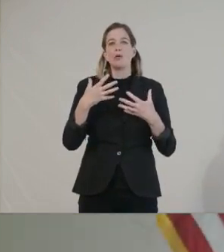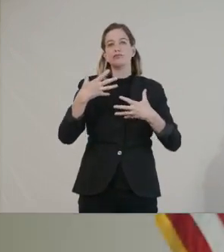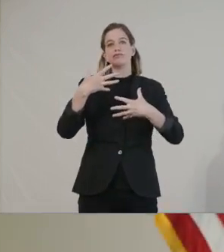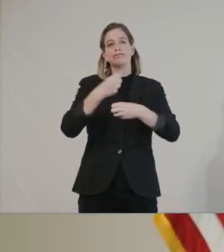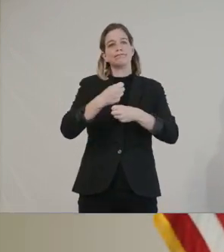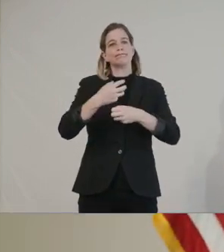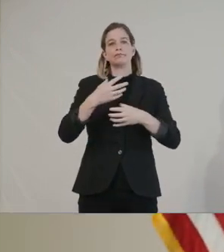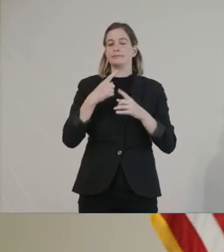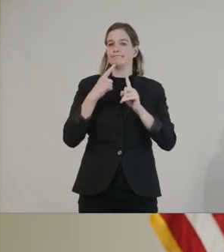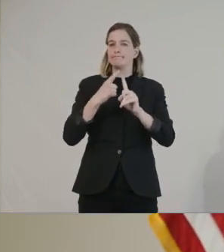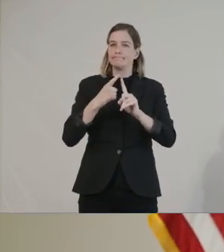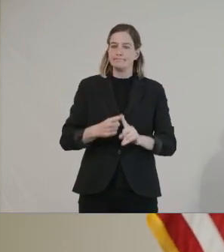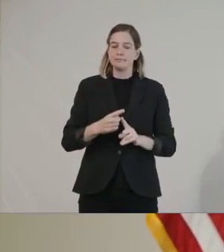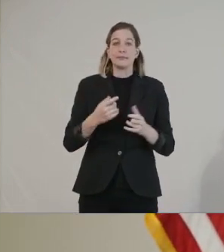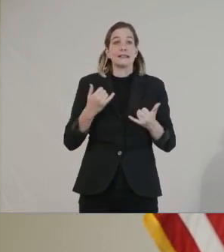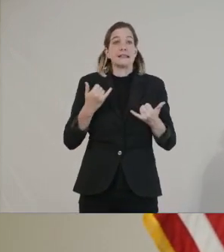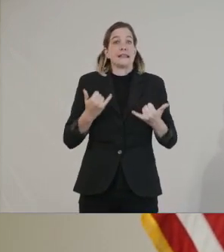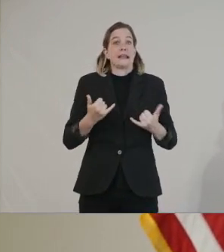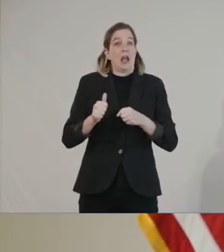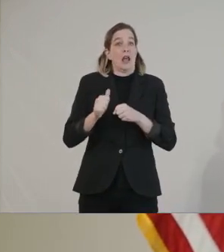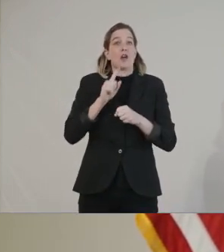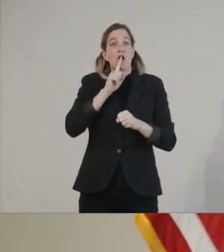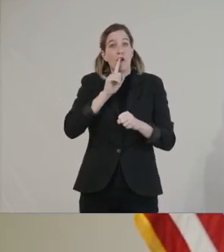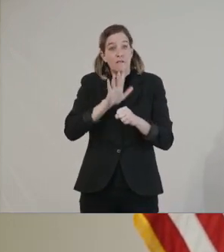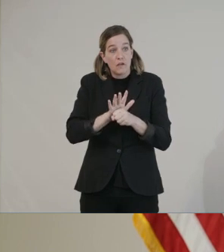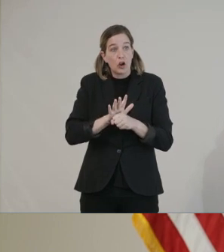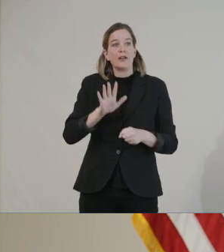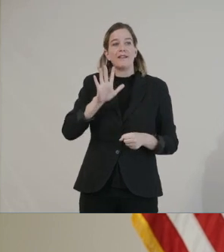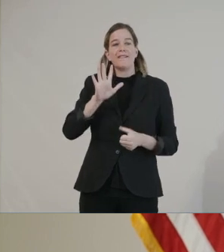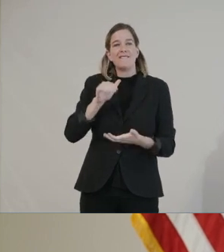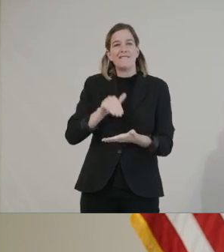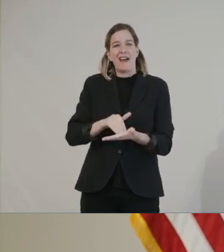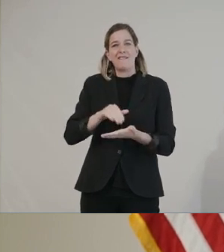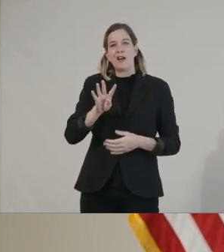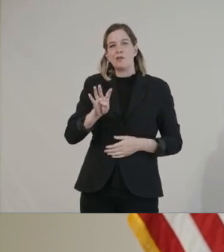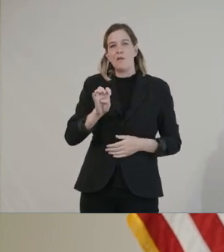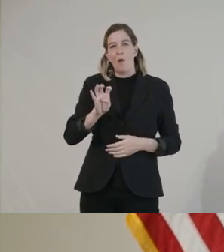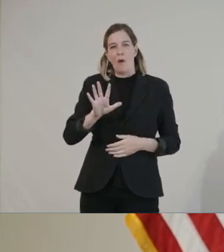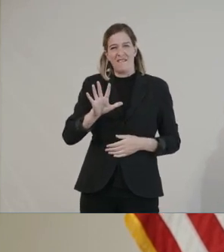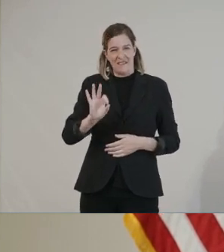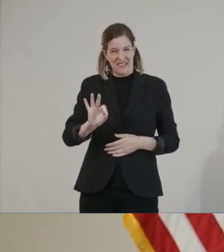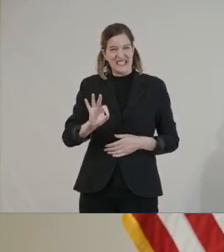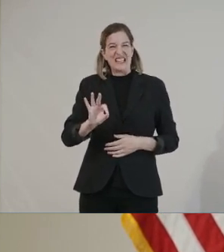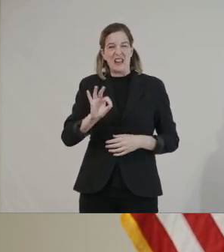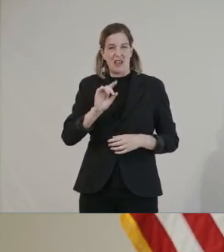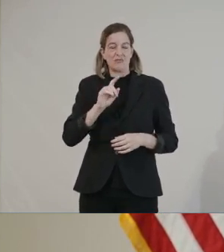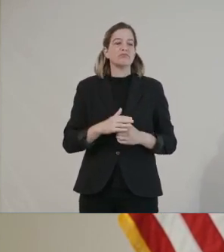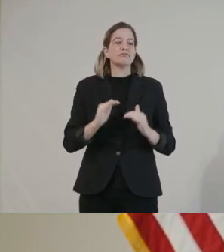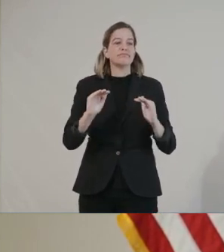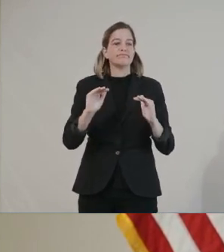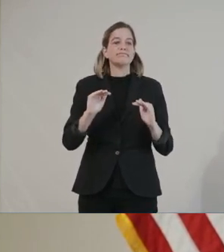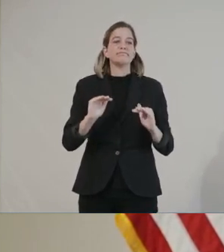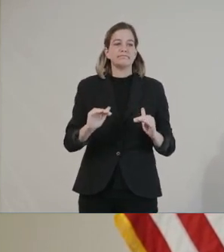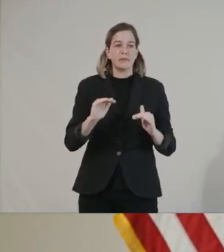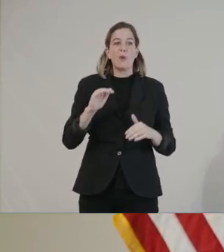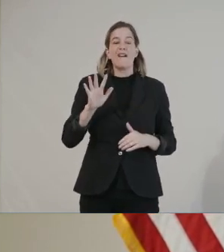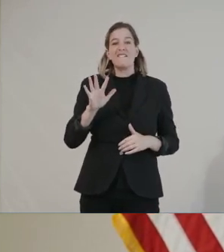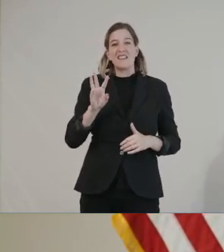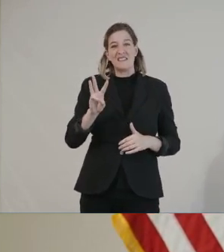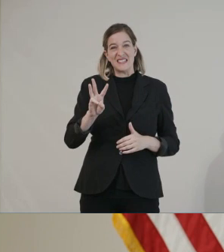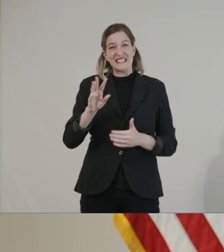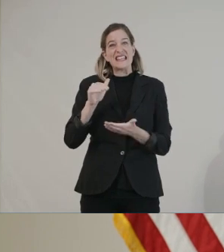Today's cases were at 5459. We've run over 56,000 tests. We have cases in all 15 counties, and there have